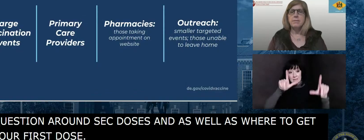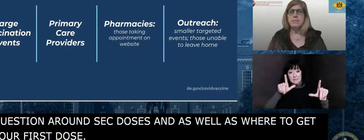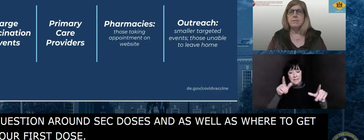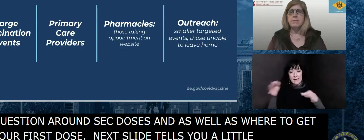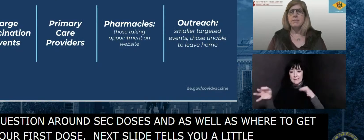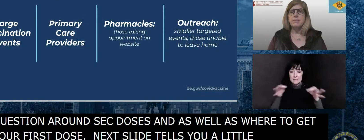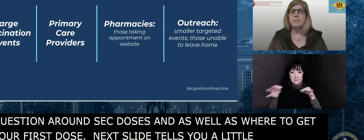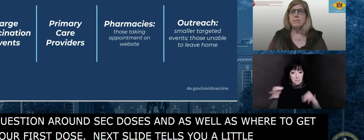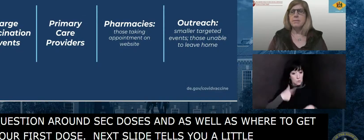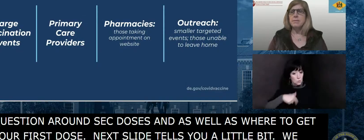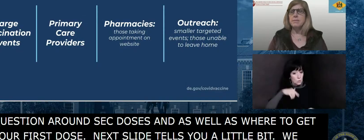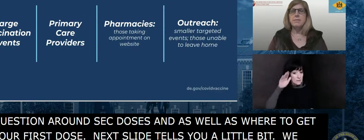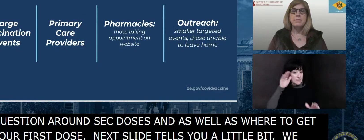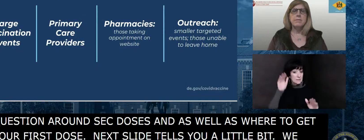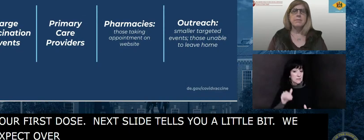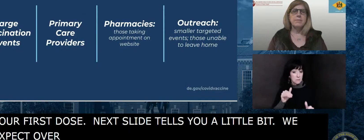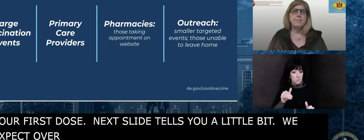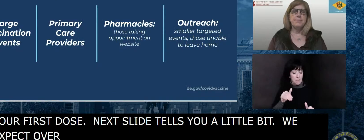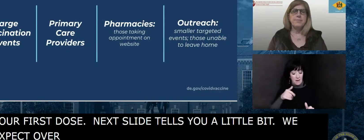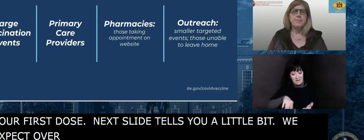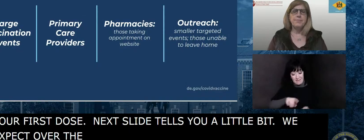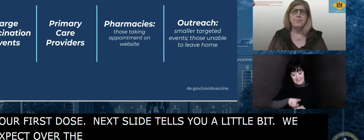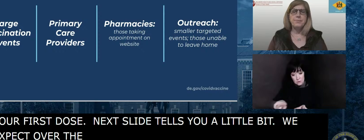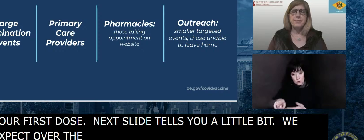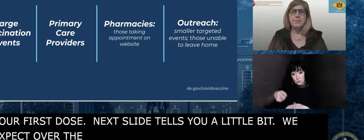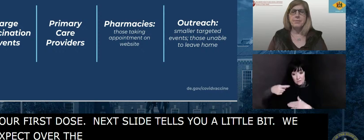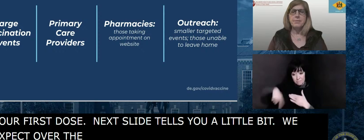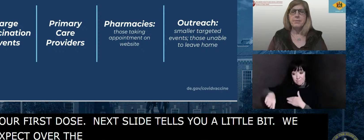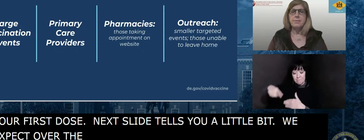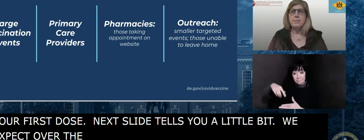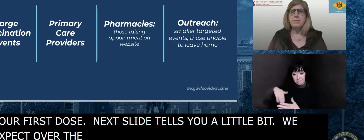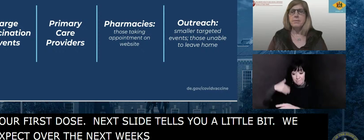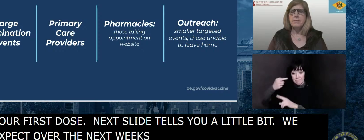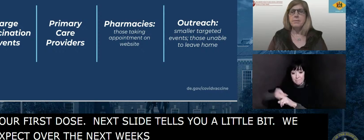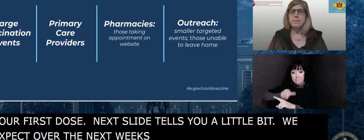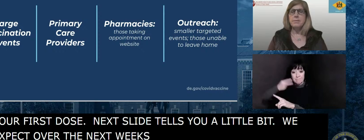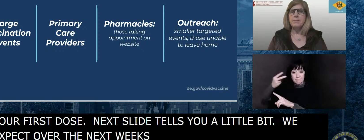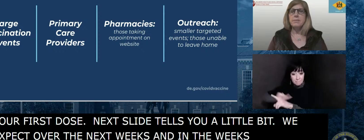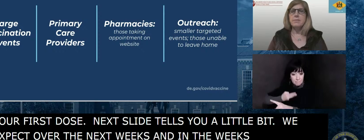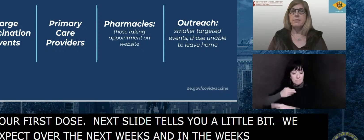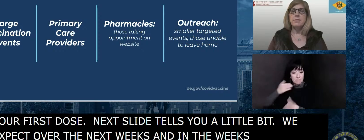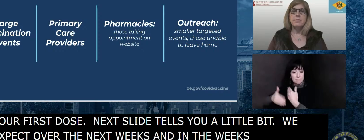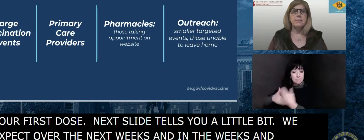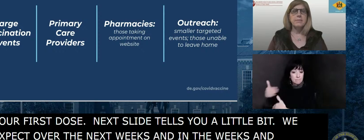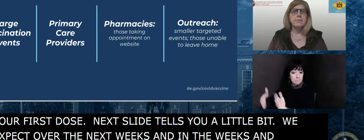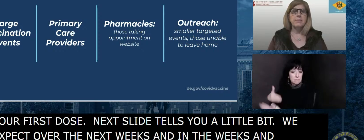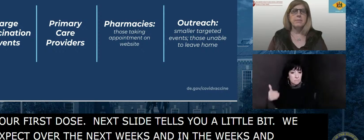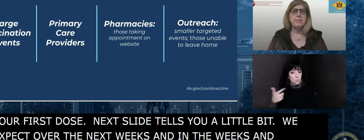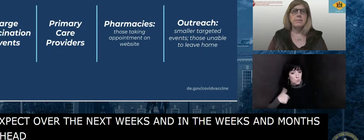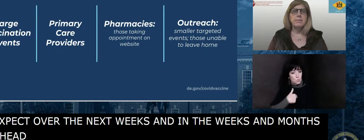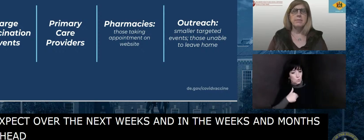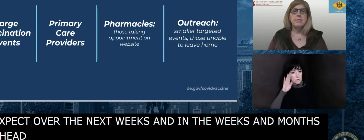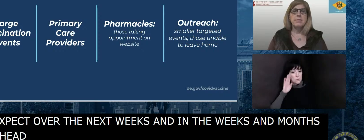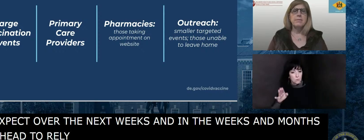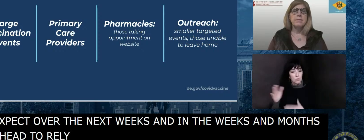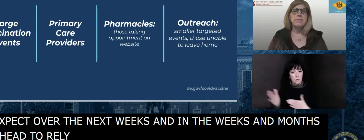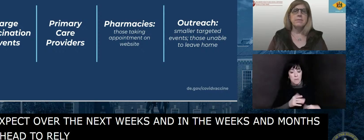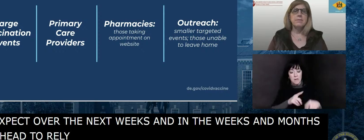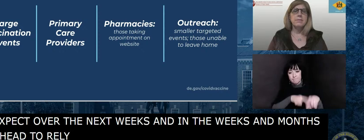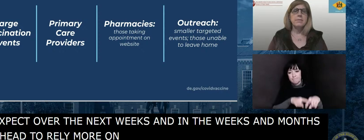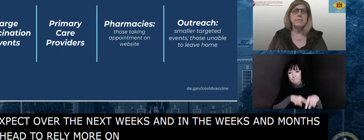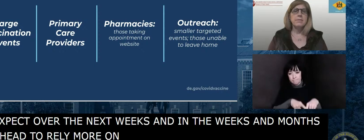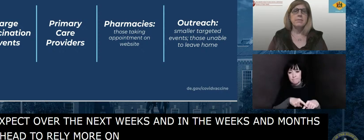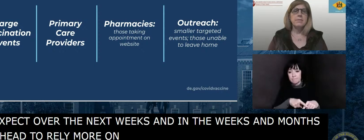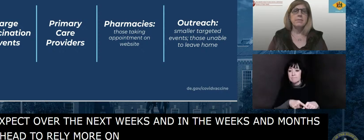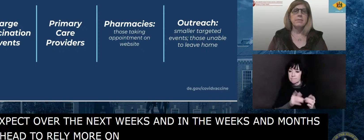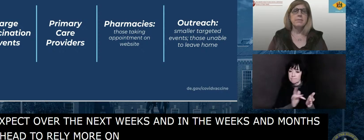over the next weeks and in the weeks and months ahead to rely more on pharmacies and primary care. We will have